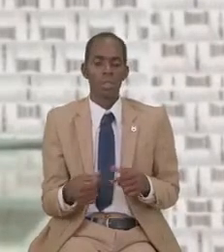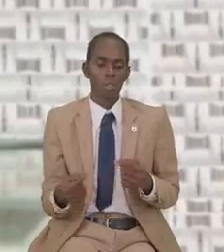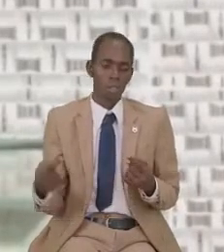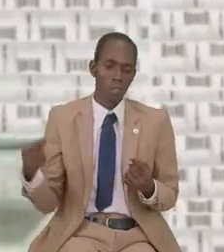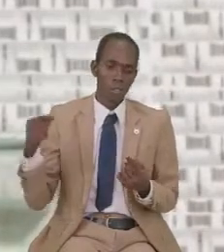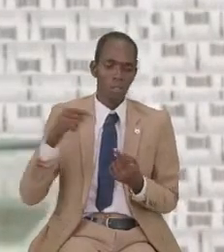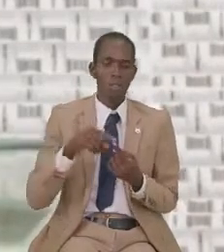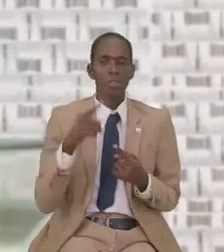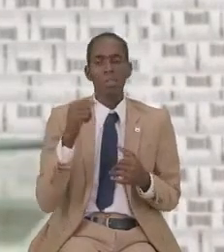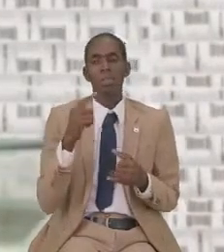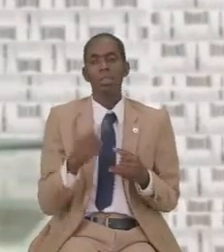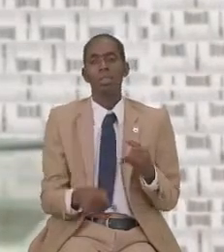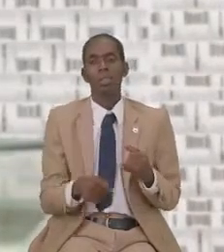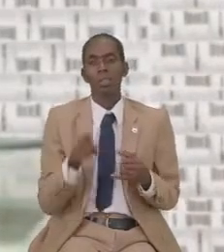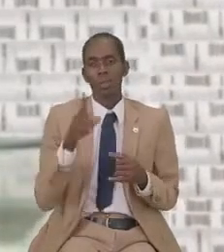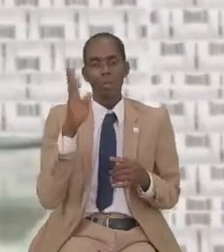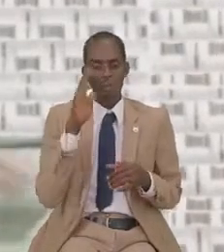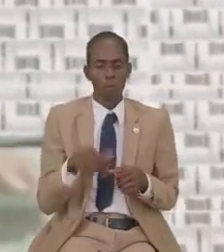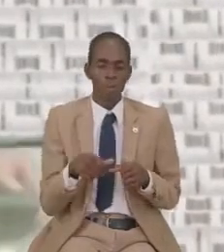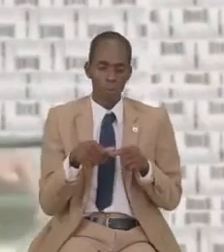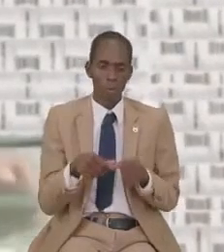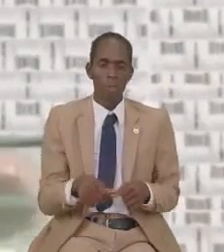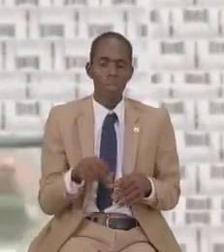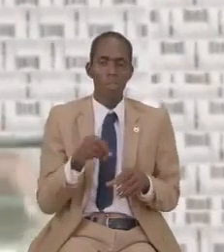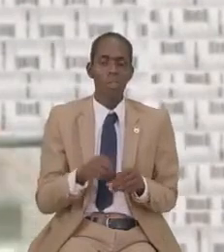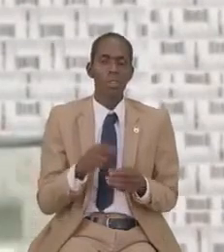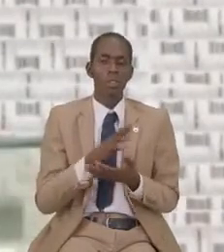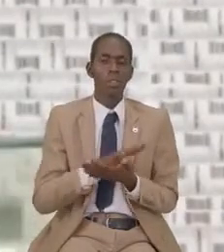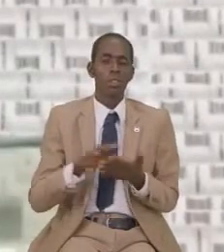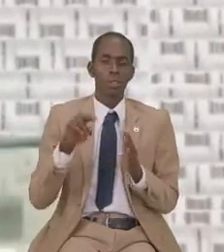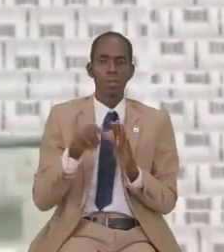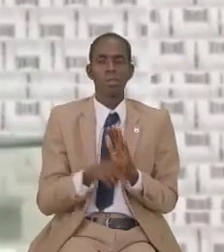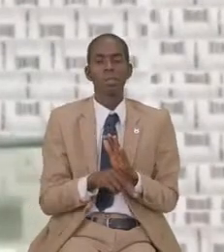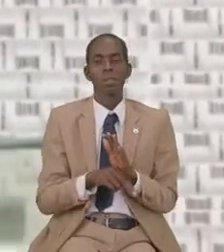the end. You will remain in righteousness,